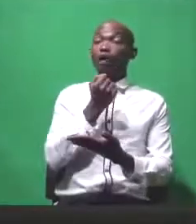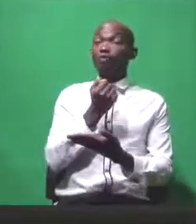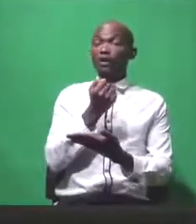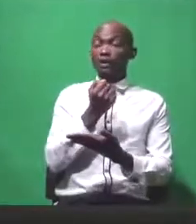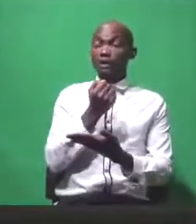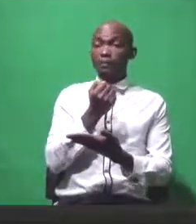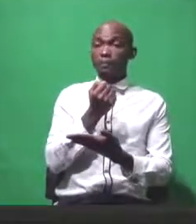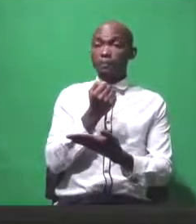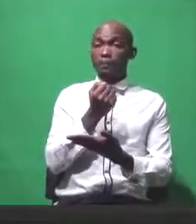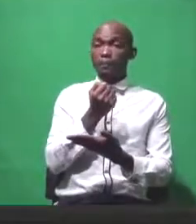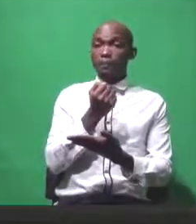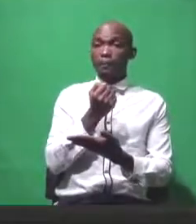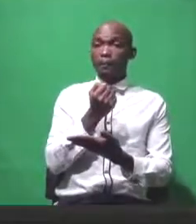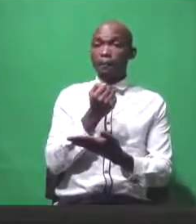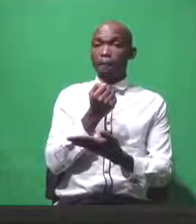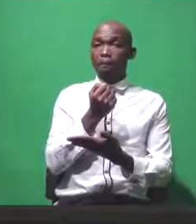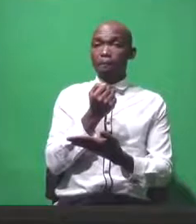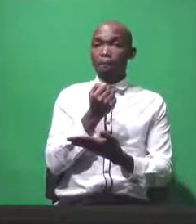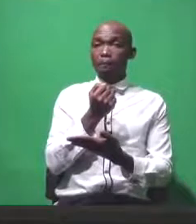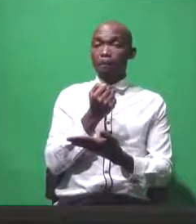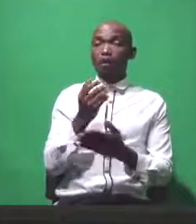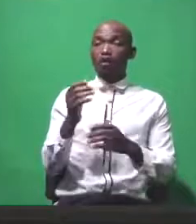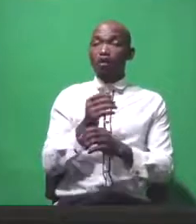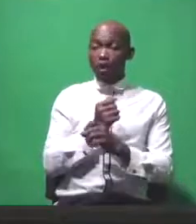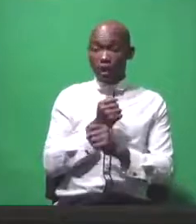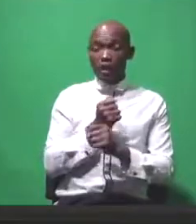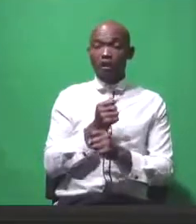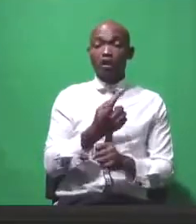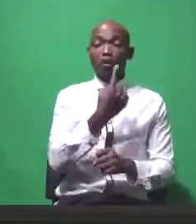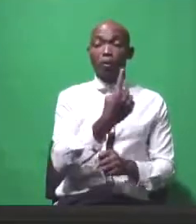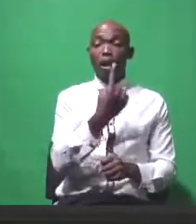of profit. You got how much?